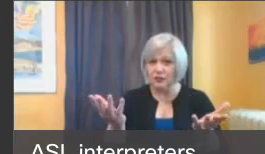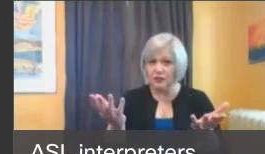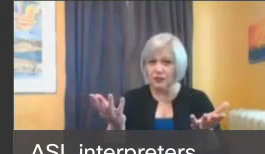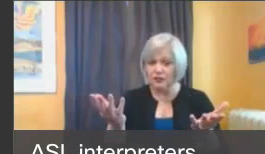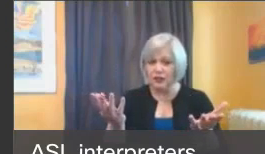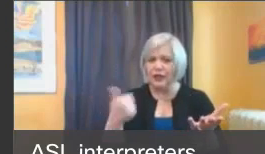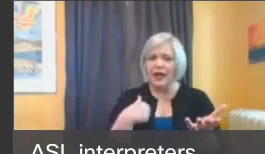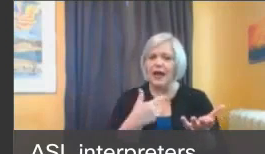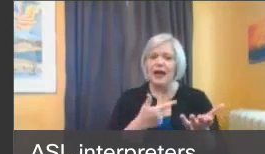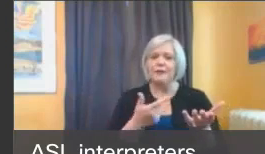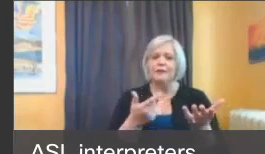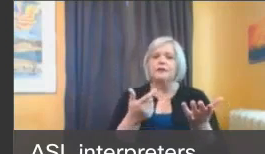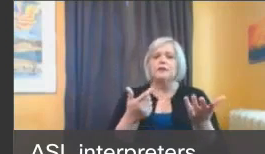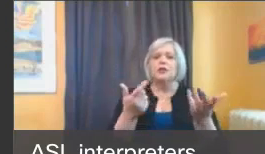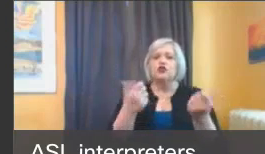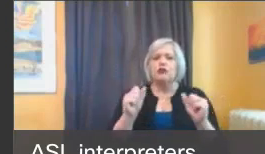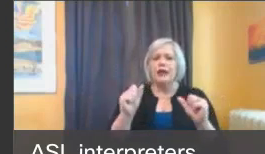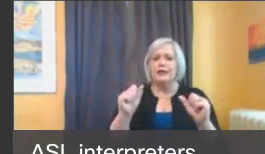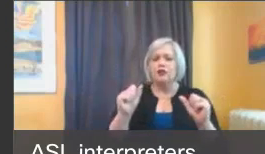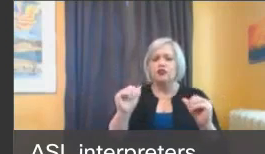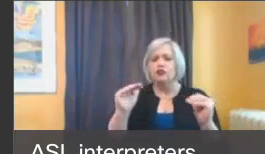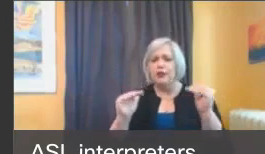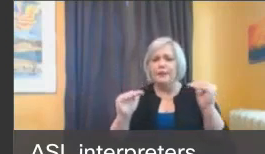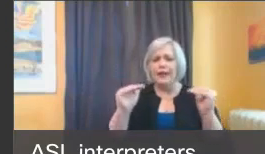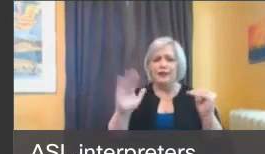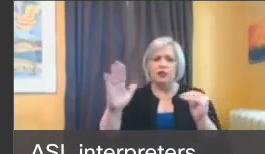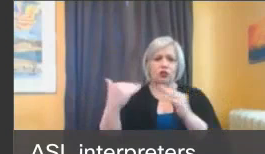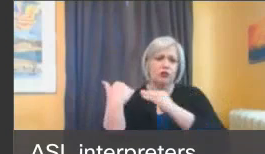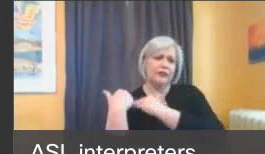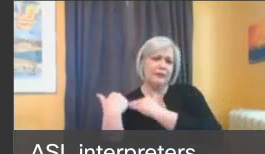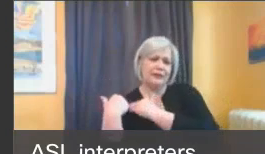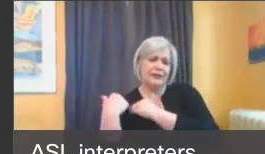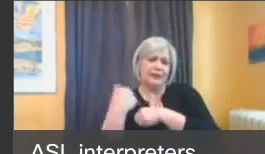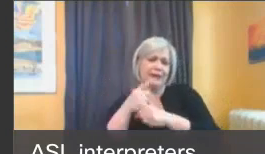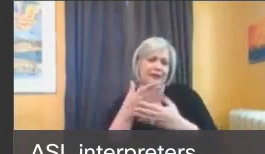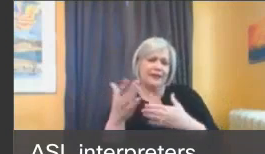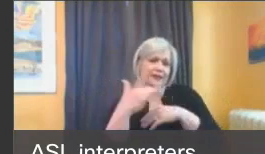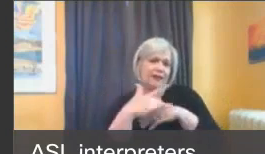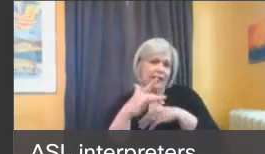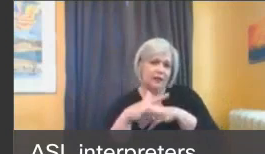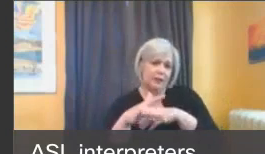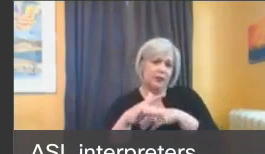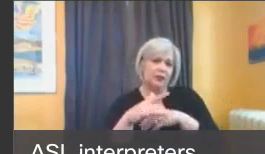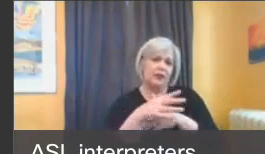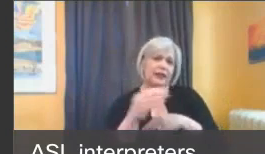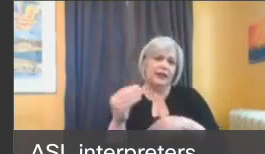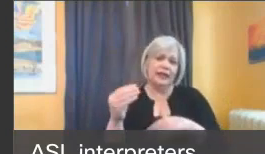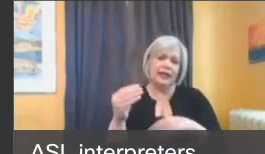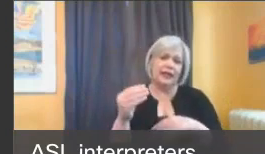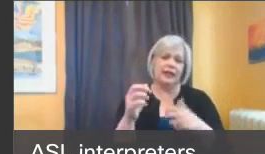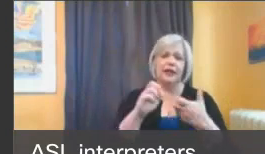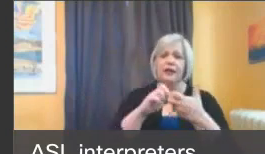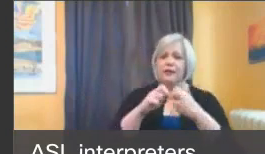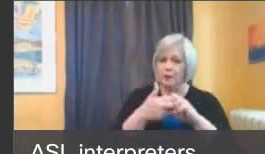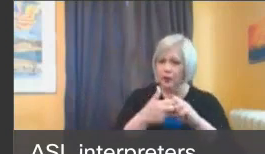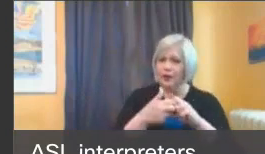I'm just trying to balance out your responsibilities for making things available and the problems that